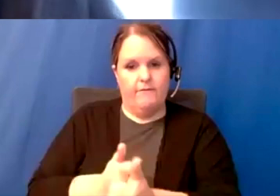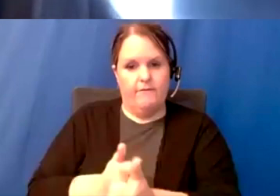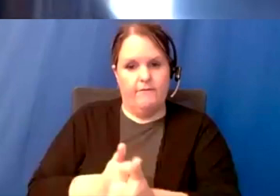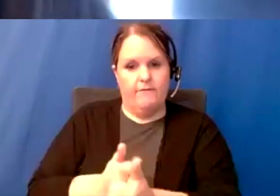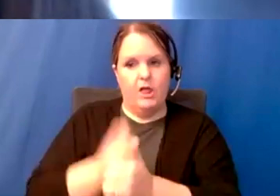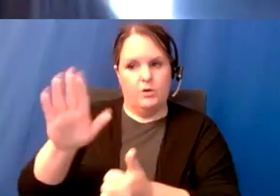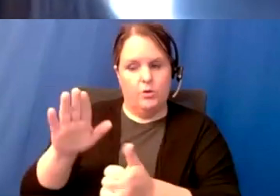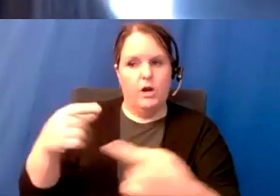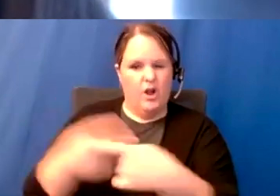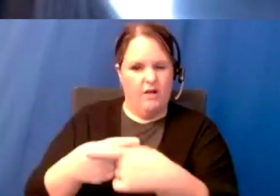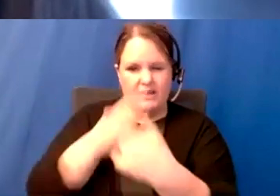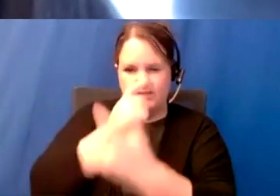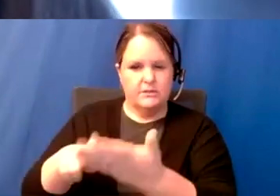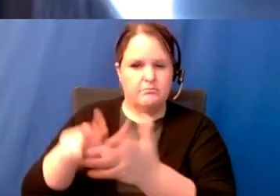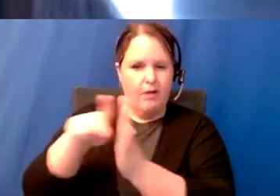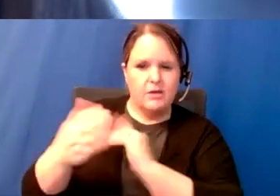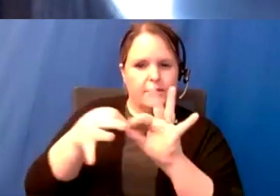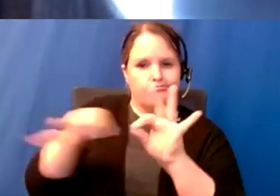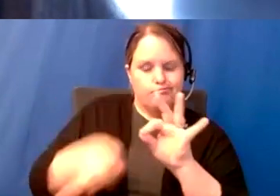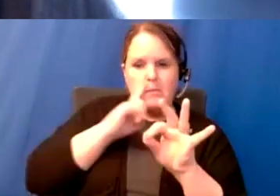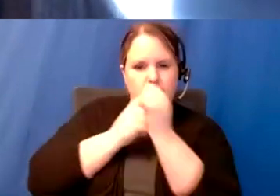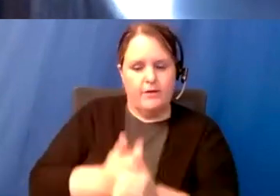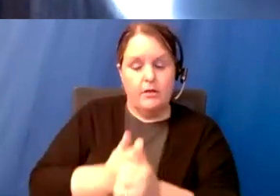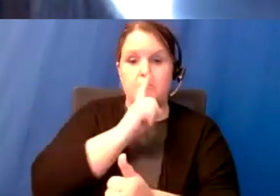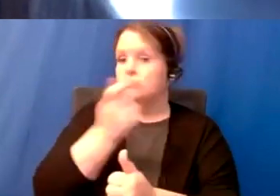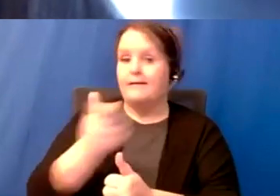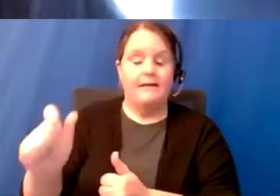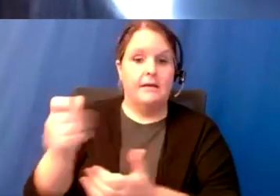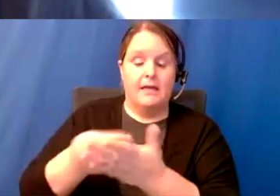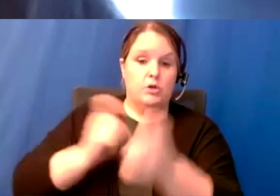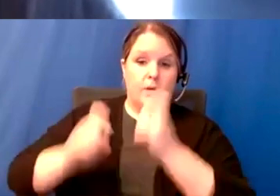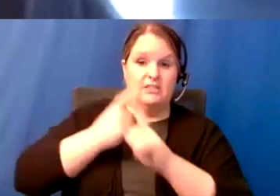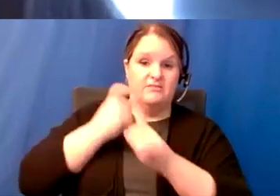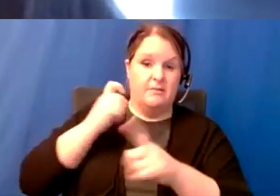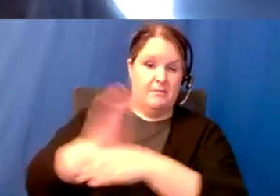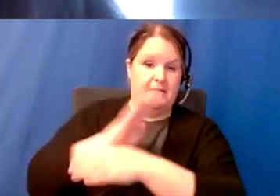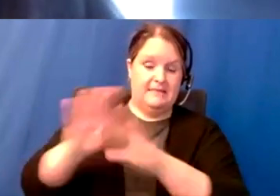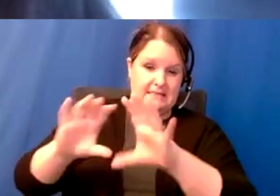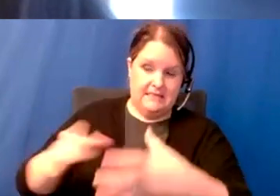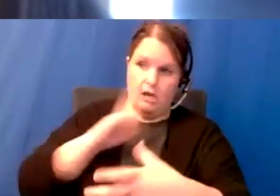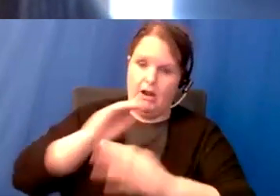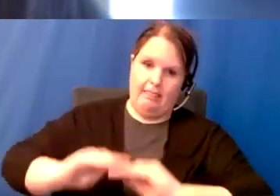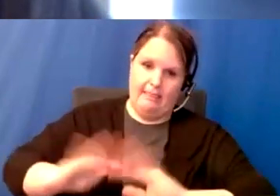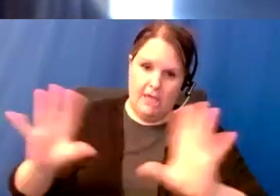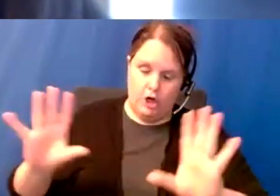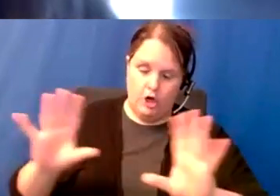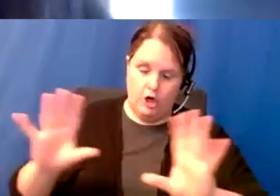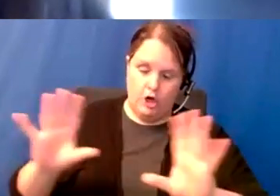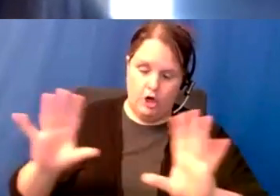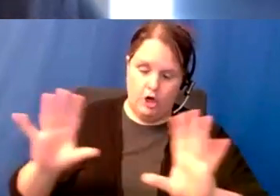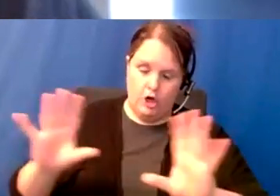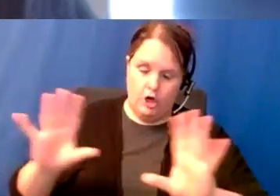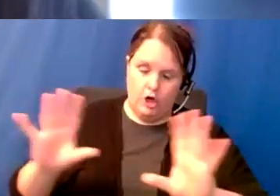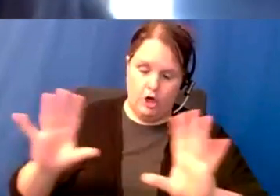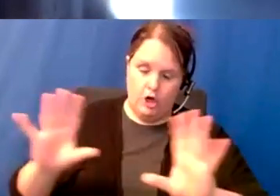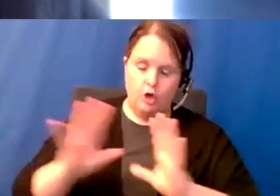there, and make sure that any donations from that entity are very clear, and that your decision making in